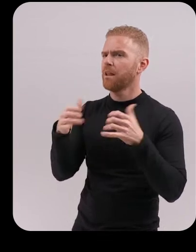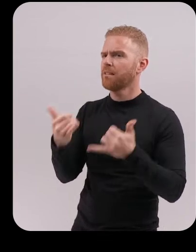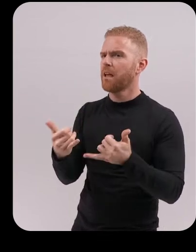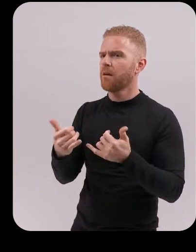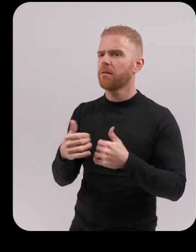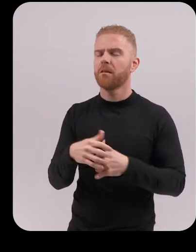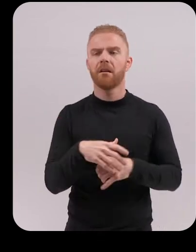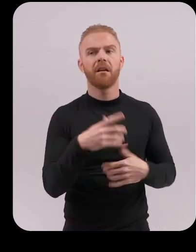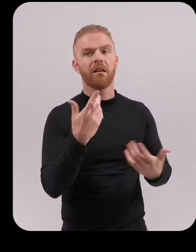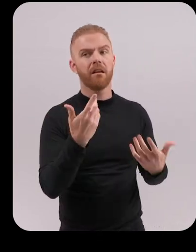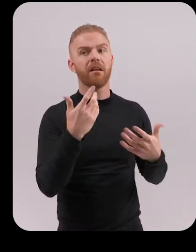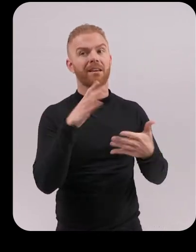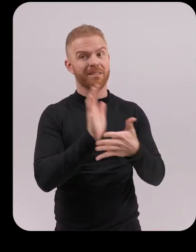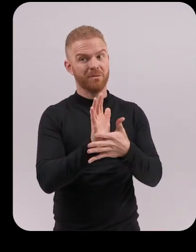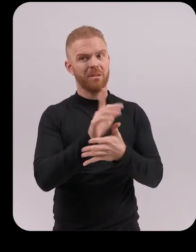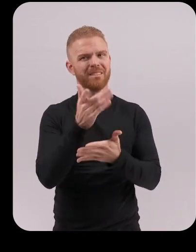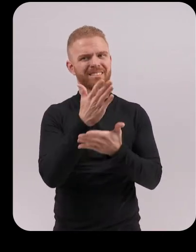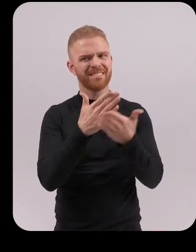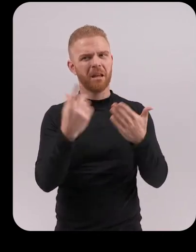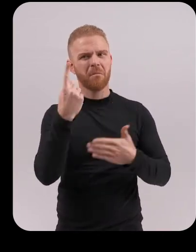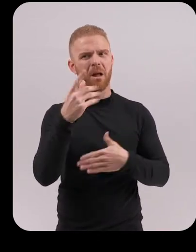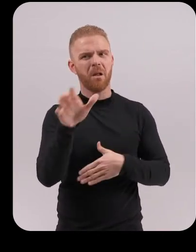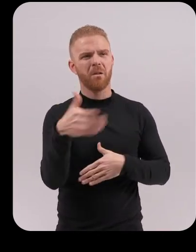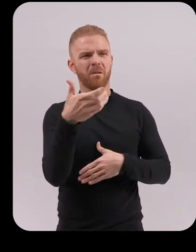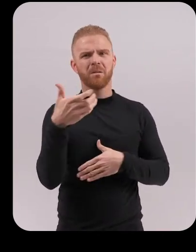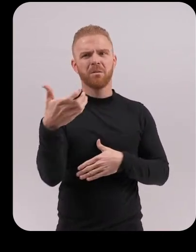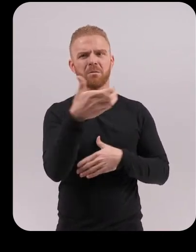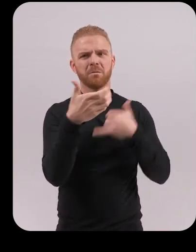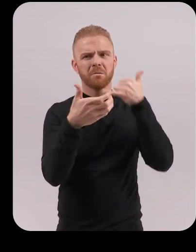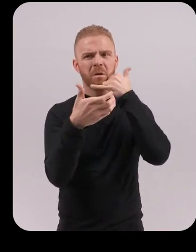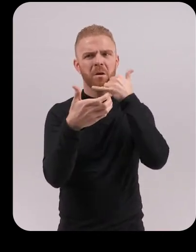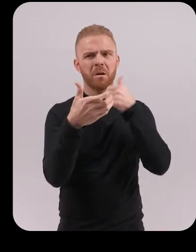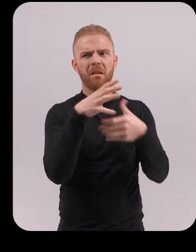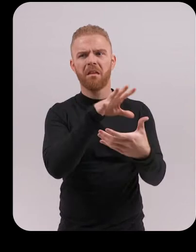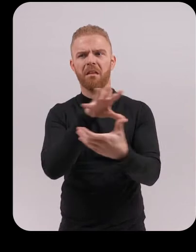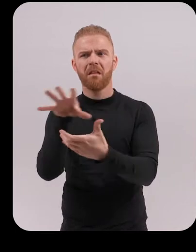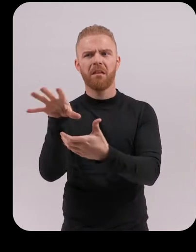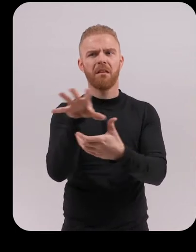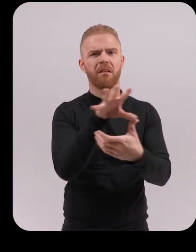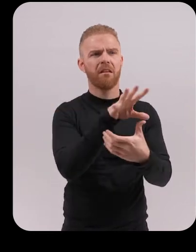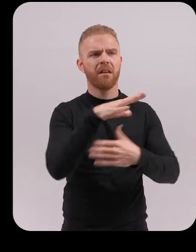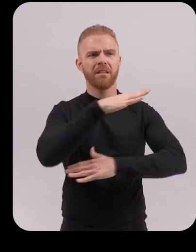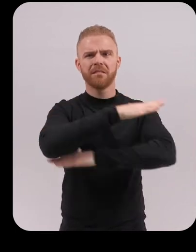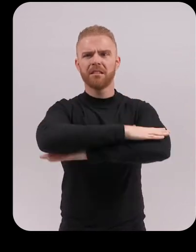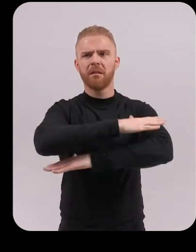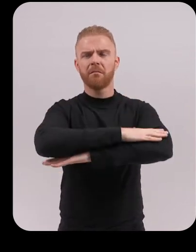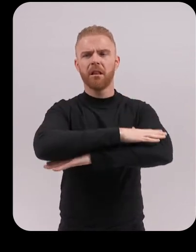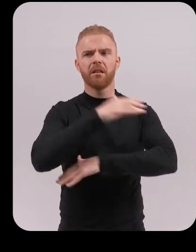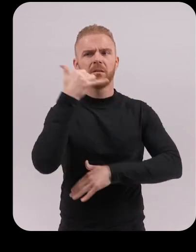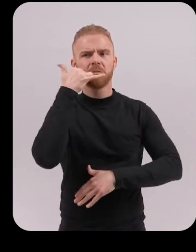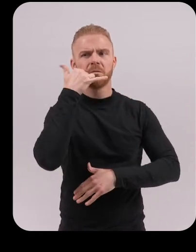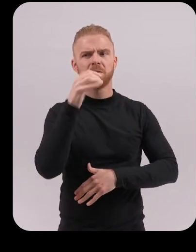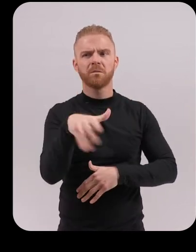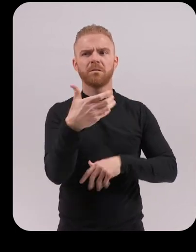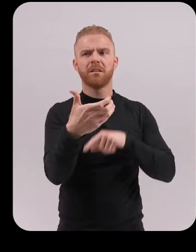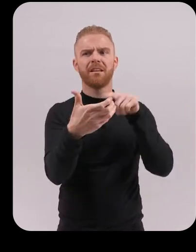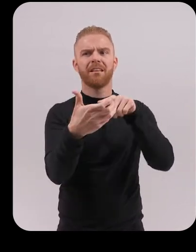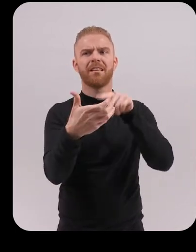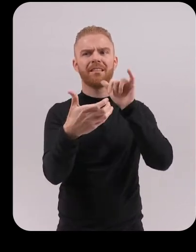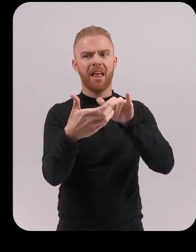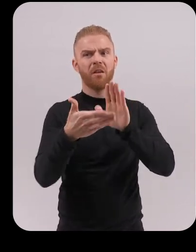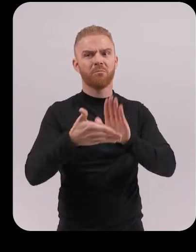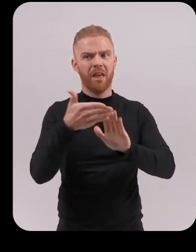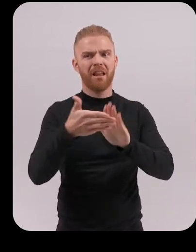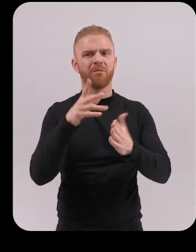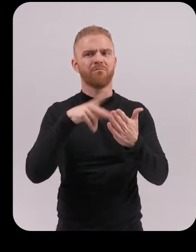In the video, someone is holding a phone and panning across a table. The phone is running Project Astra, which can identify